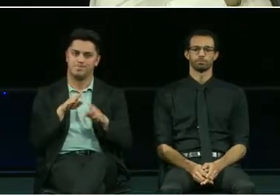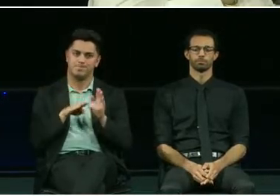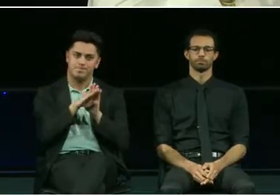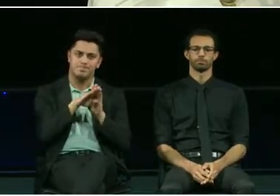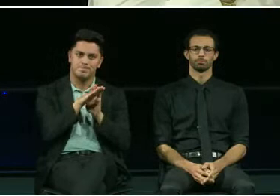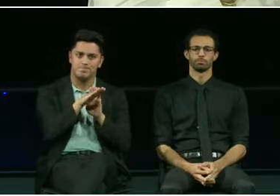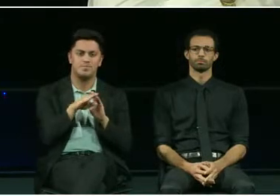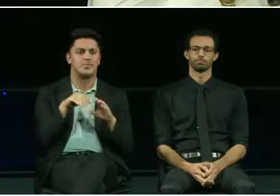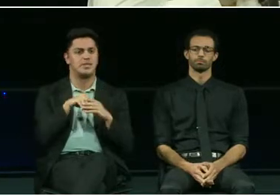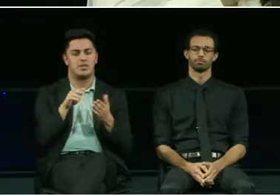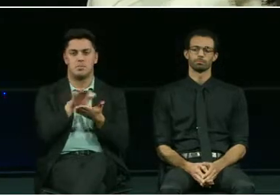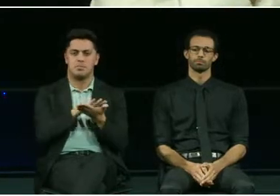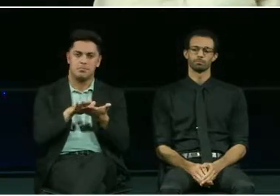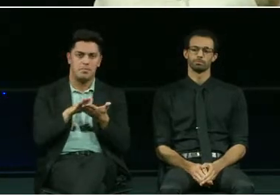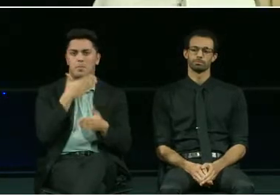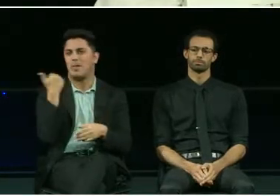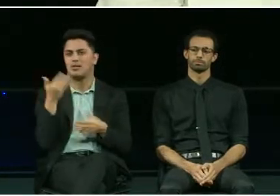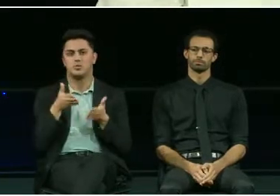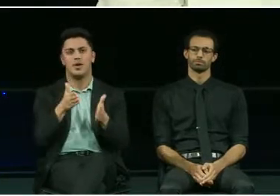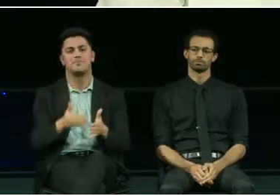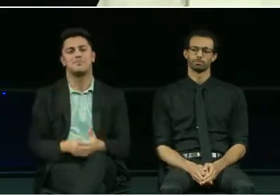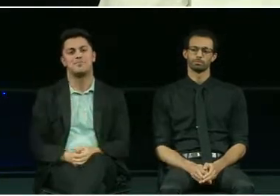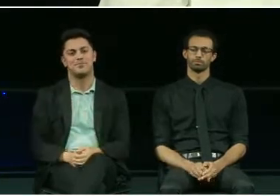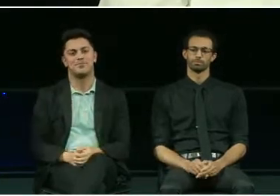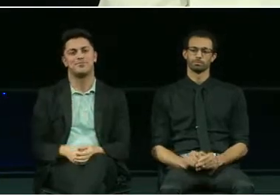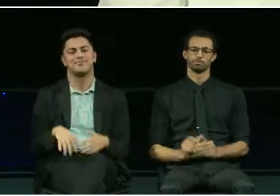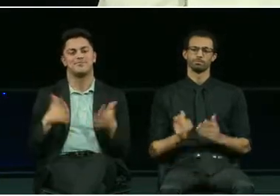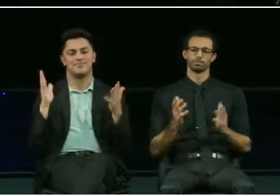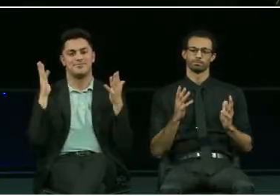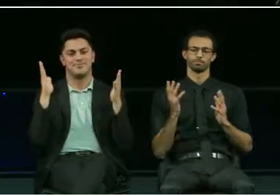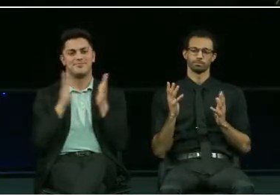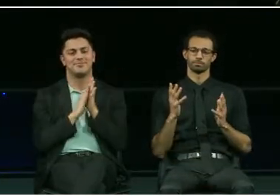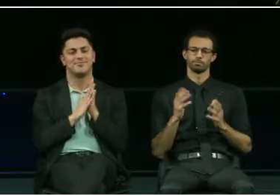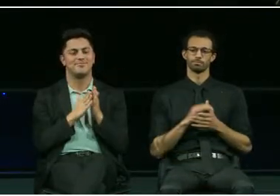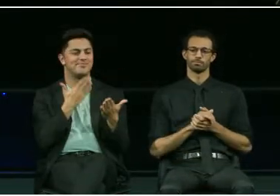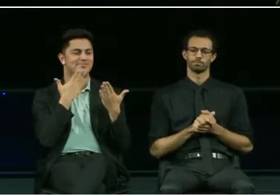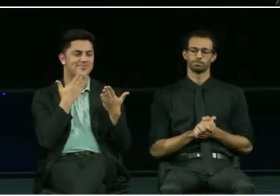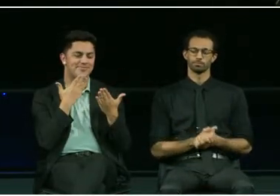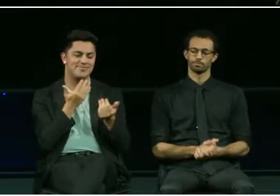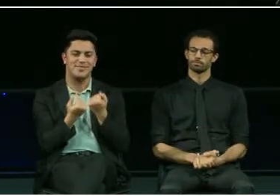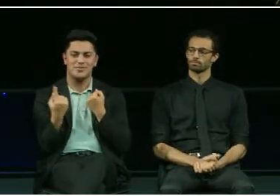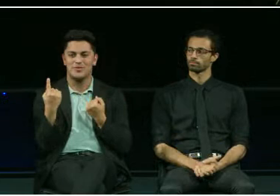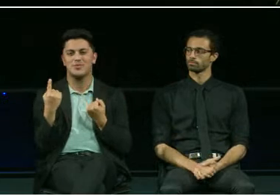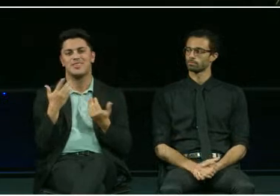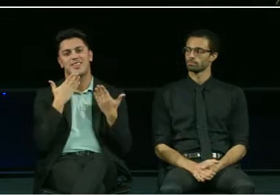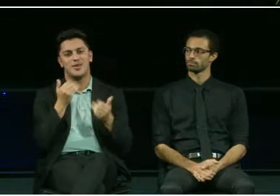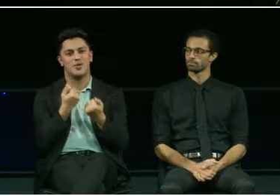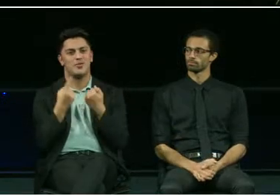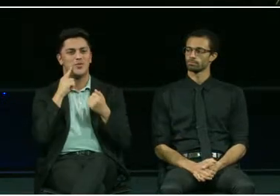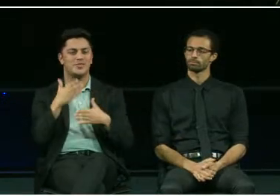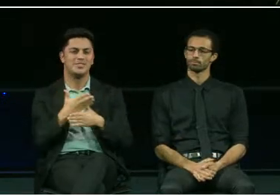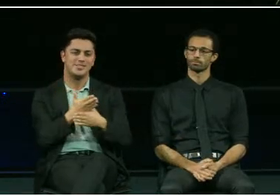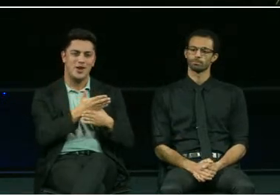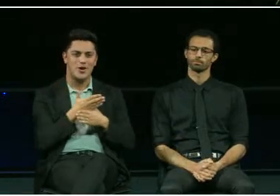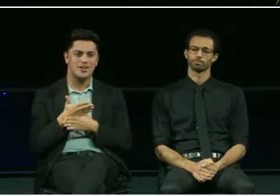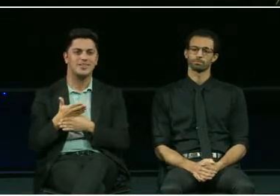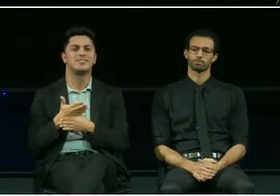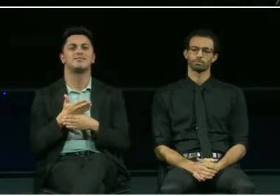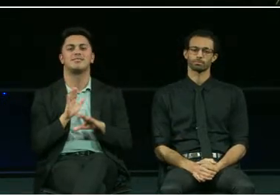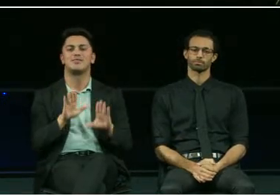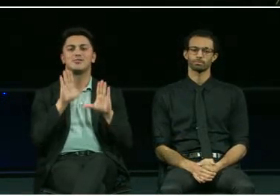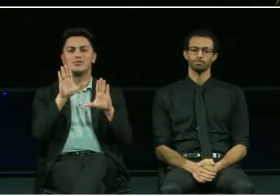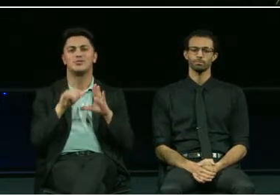the purest form. Thank you. Thank you so much. Thank you, everyone, for sharing. It's